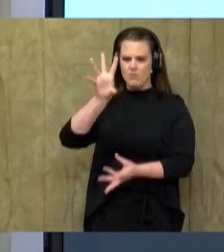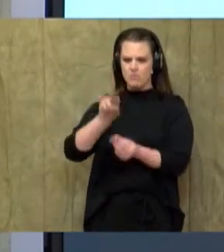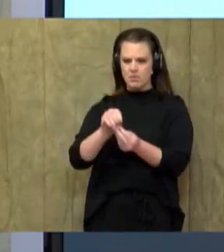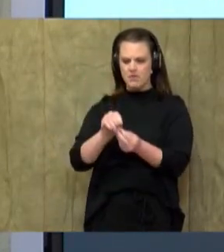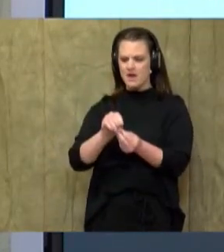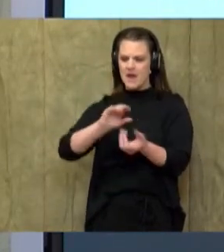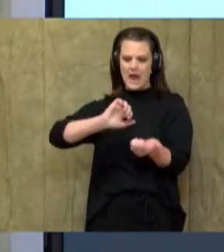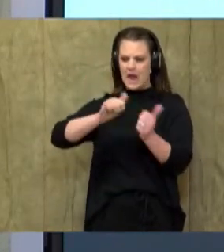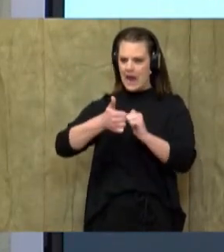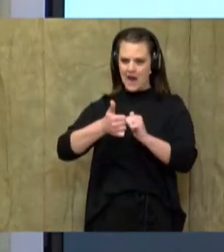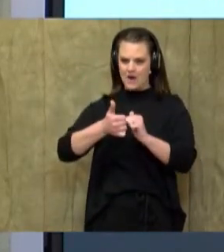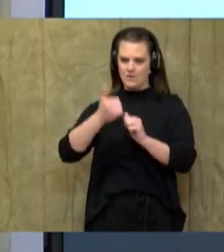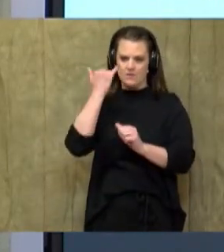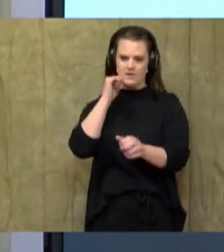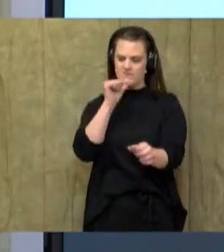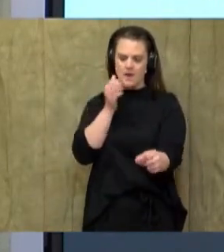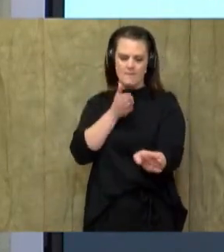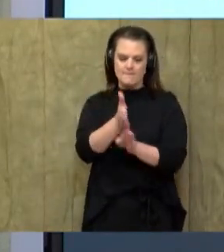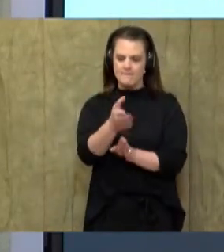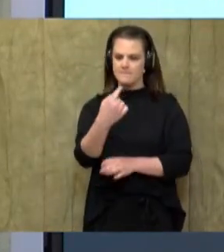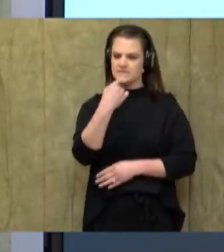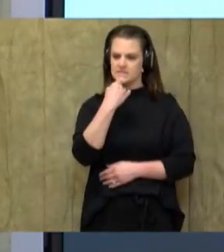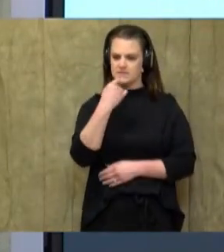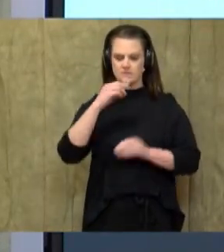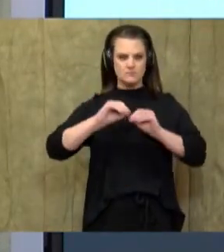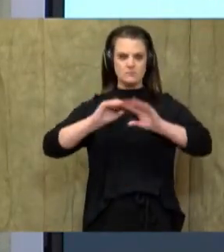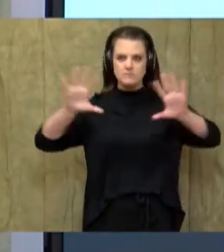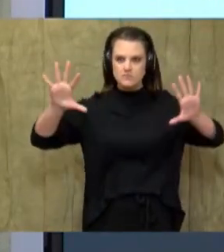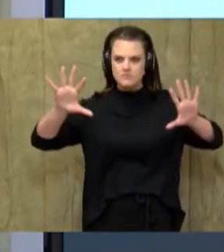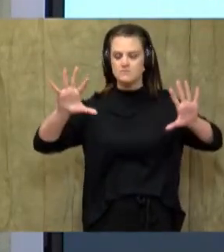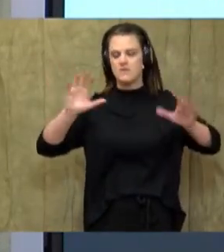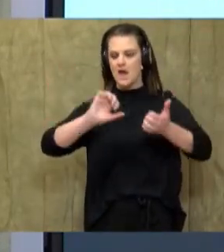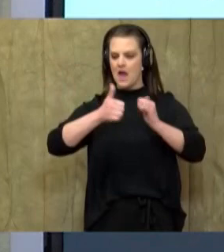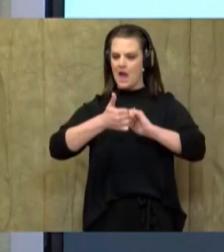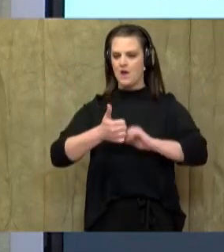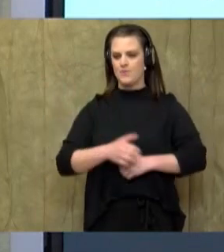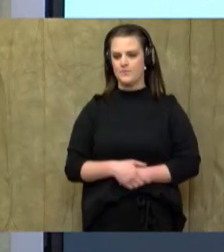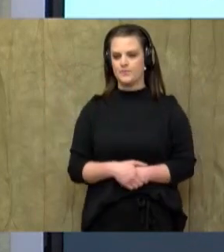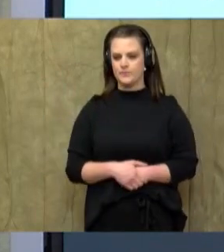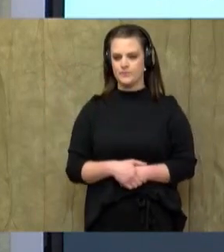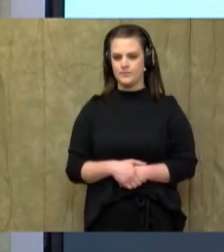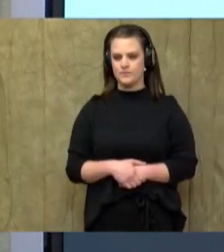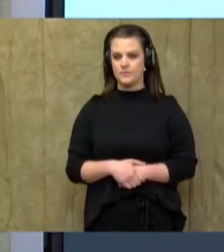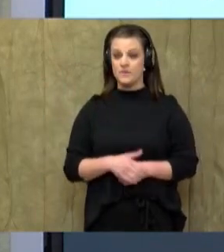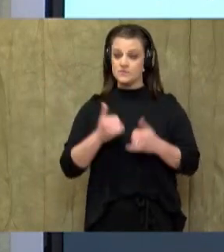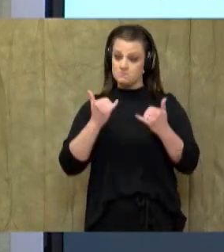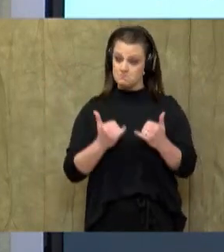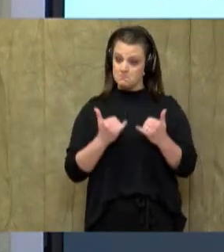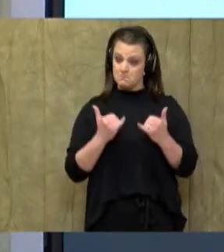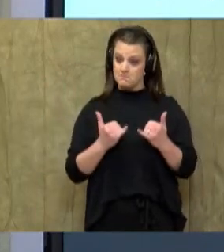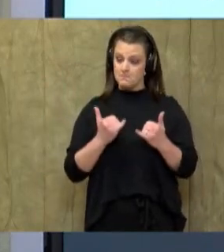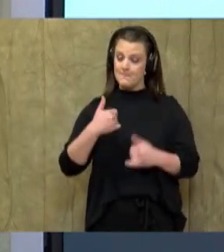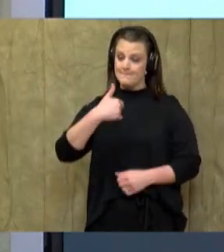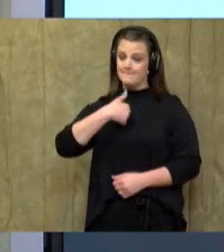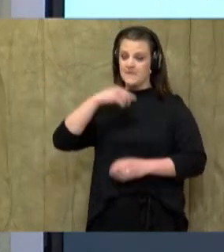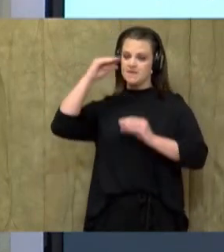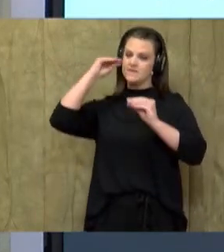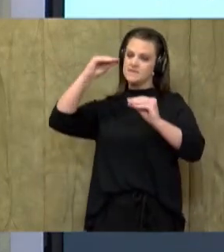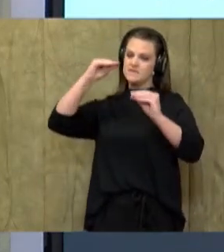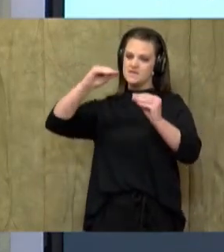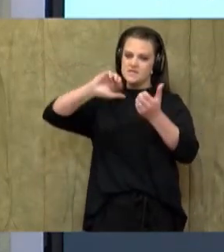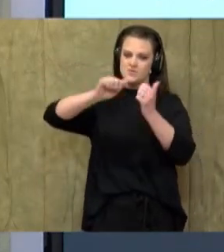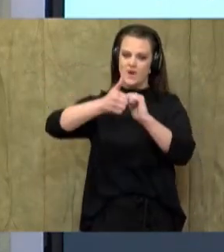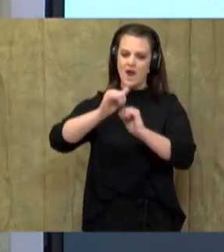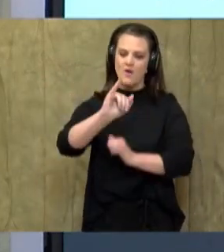information that is not directly stated in the text? So I'm going to teach you how you need to infer